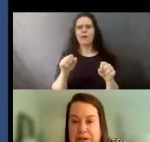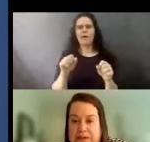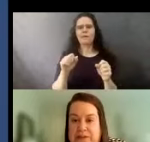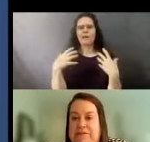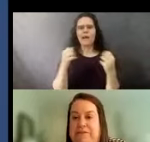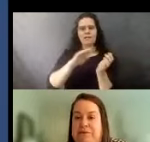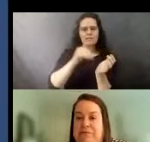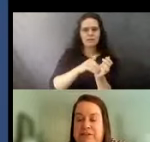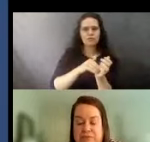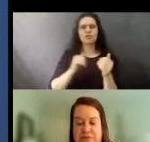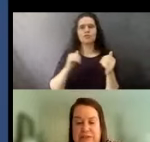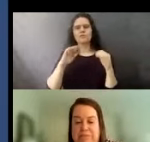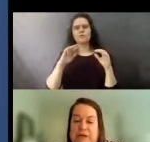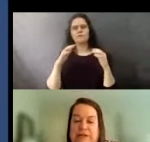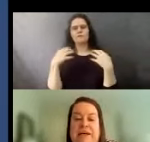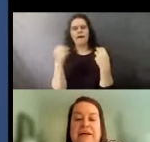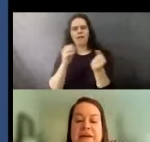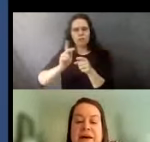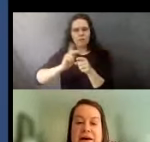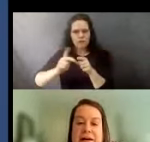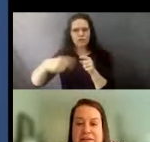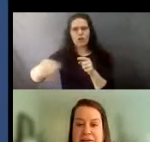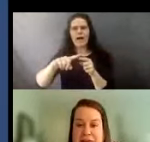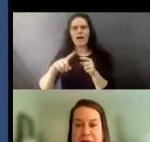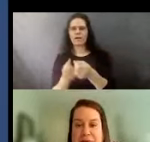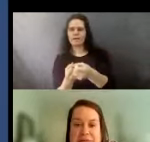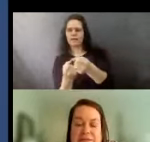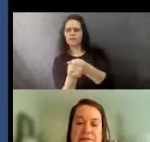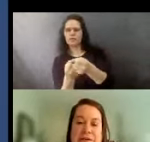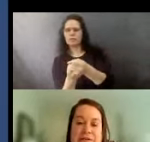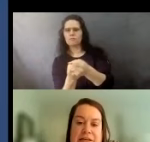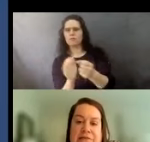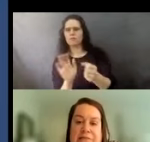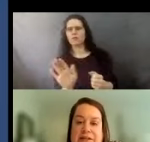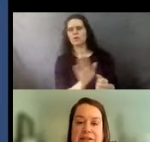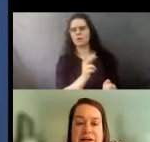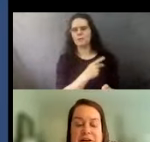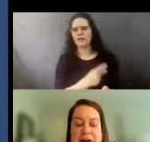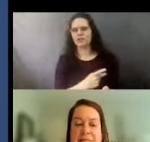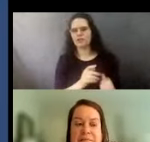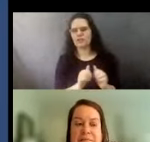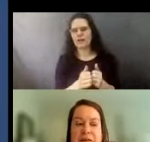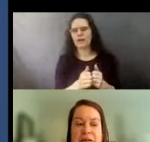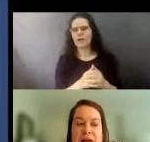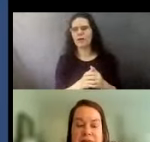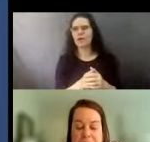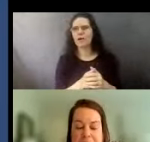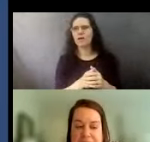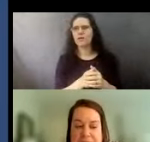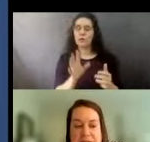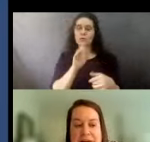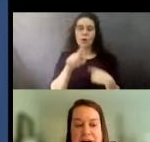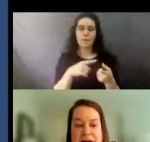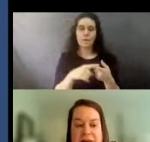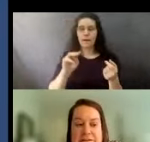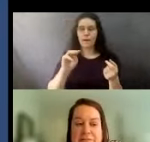support their patients. To go to Rachel's recent point and Claudia's point about sometimes the difficulty in managed care health